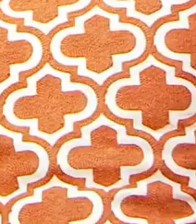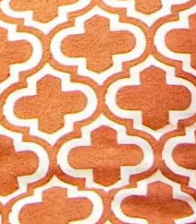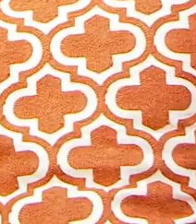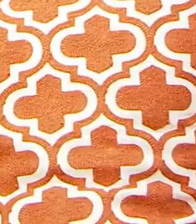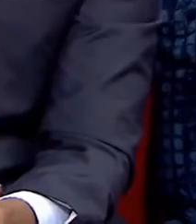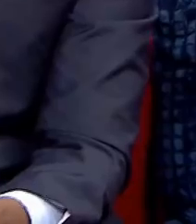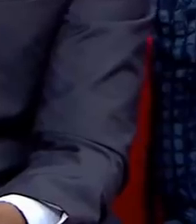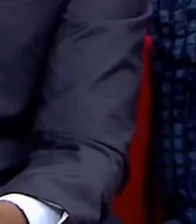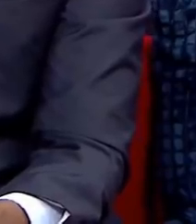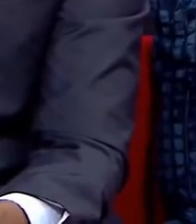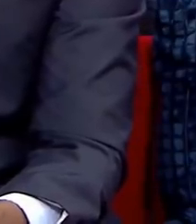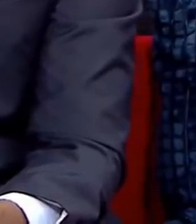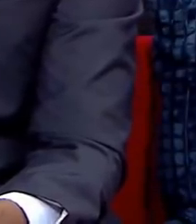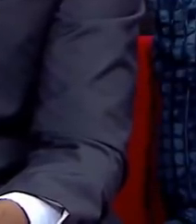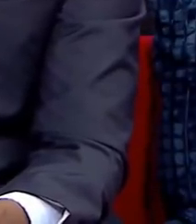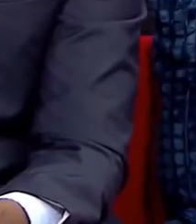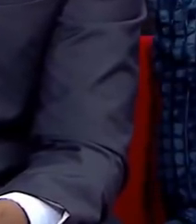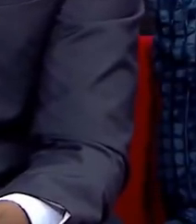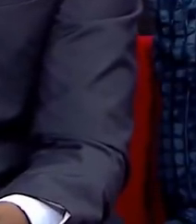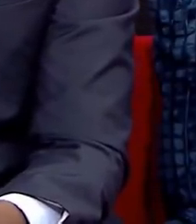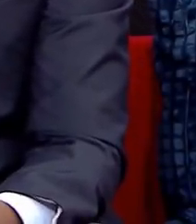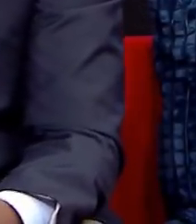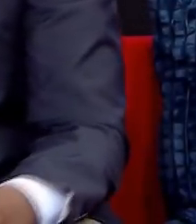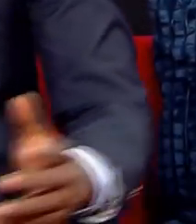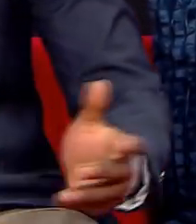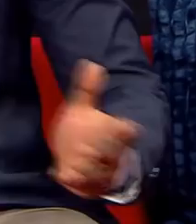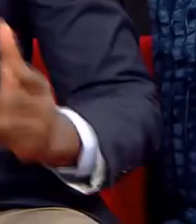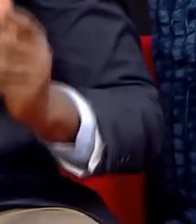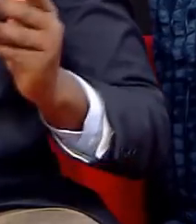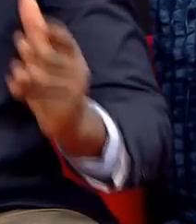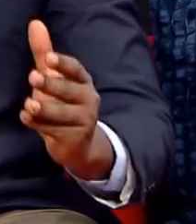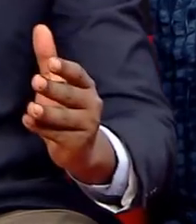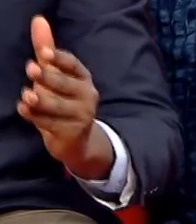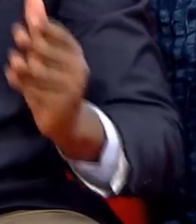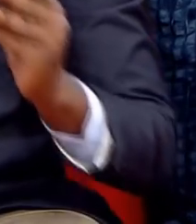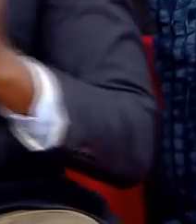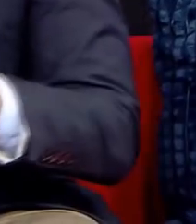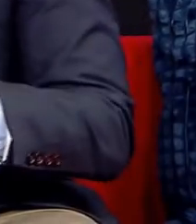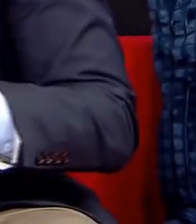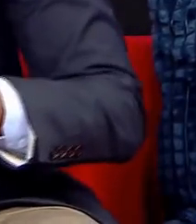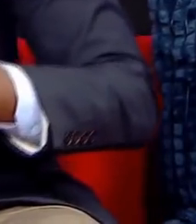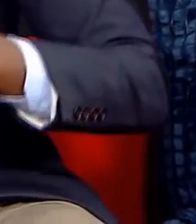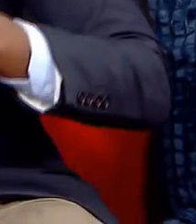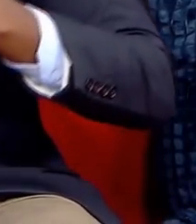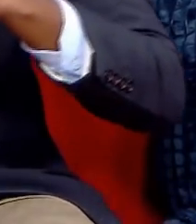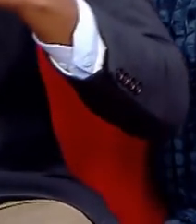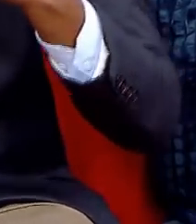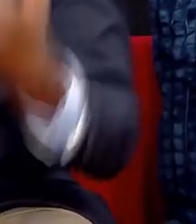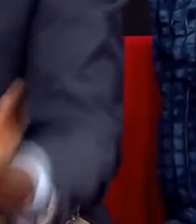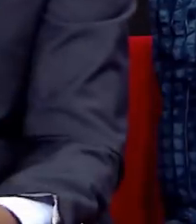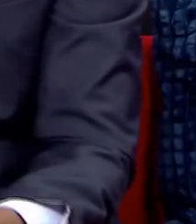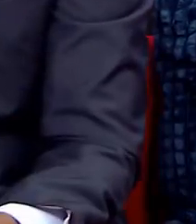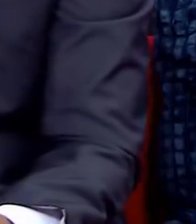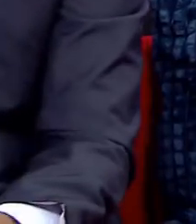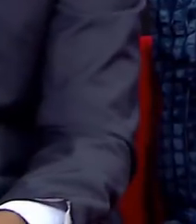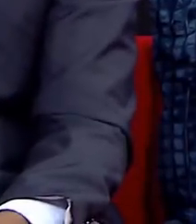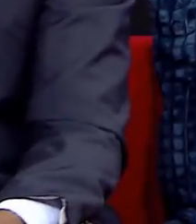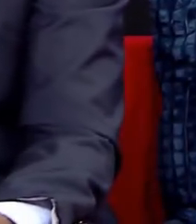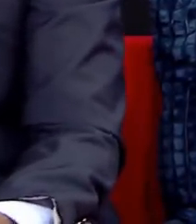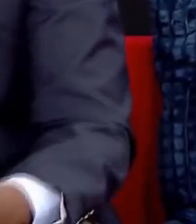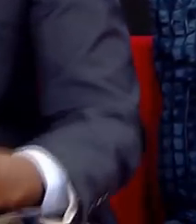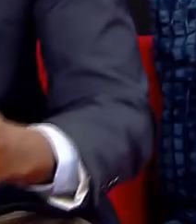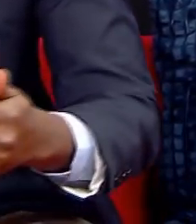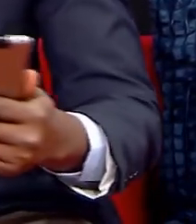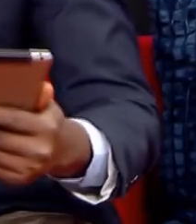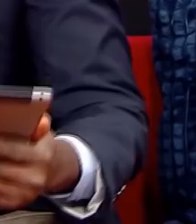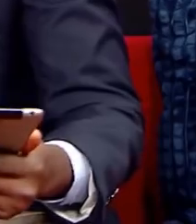stuff. Now, preparation is also very important. Now, tomorrow's event, security, the routes, maybe you can actually now furnish us with everything now